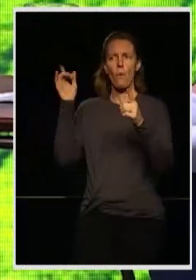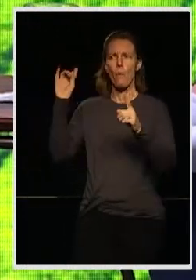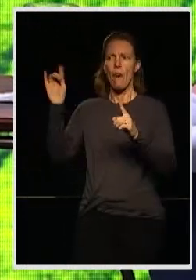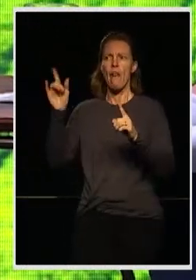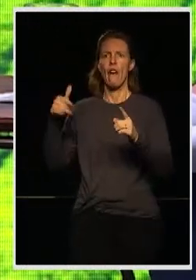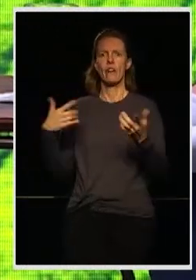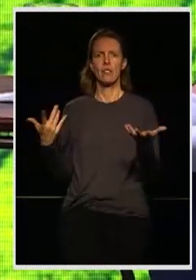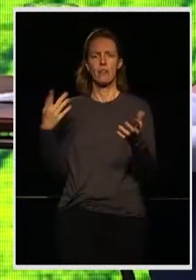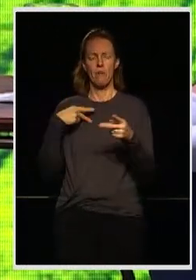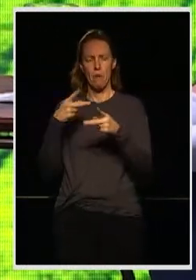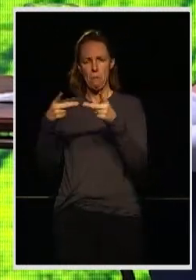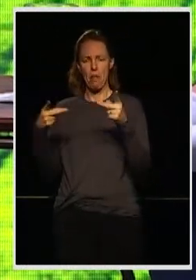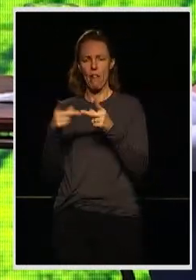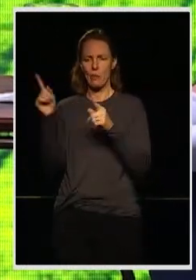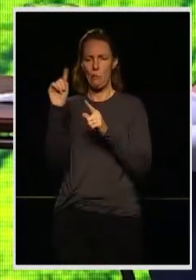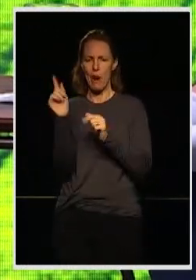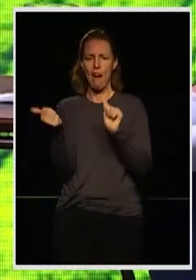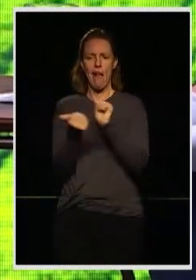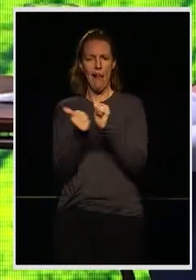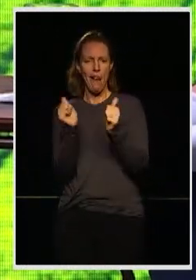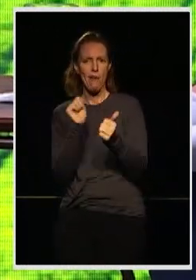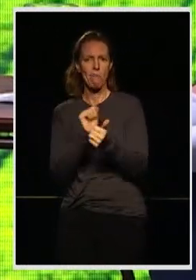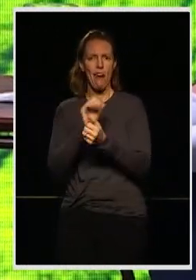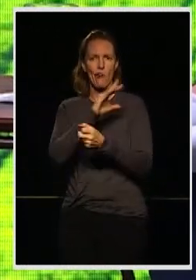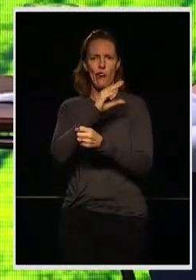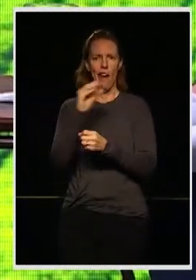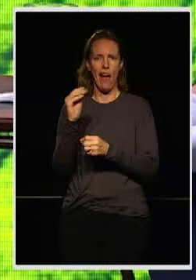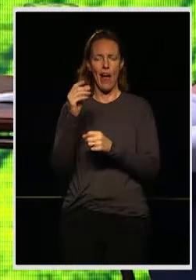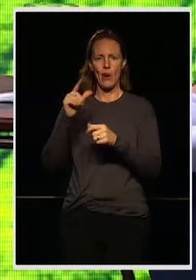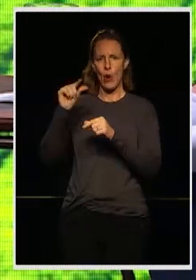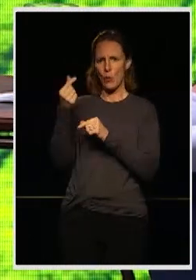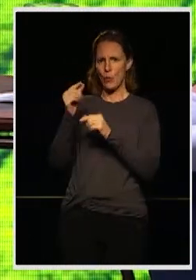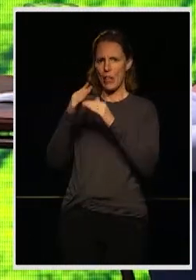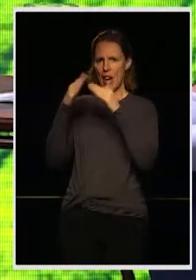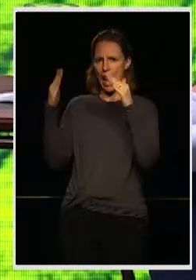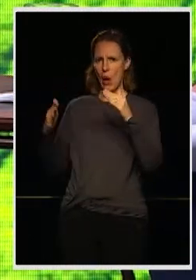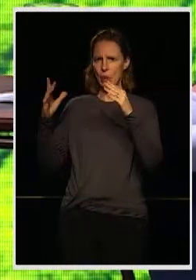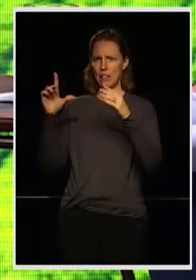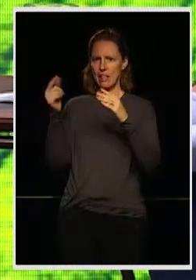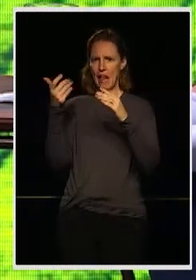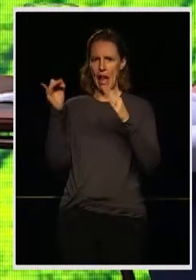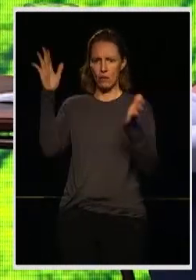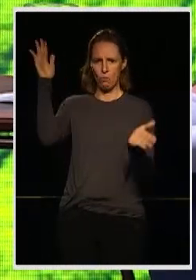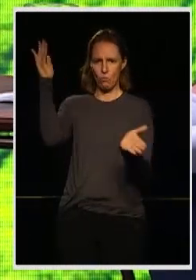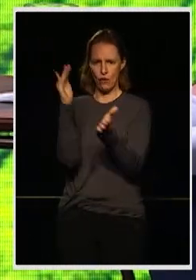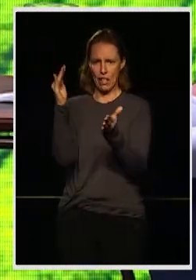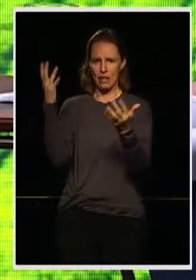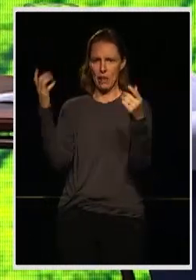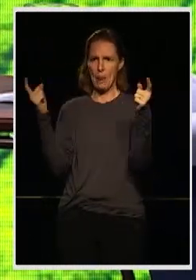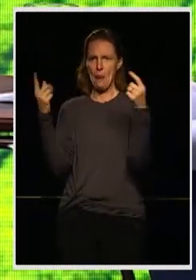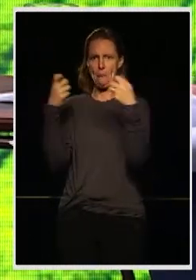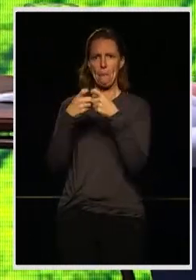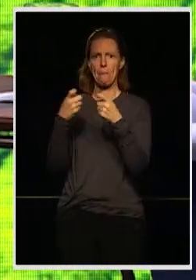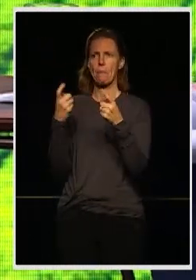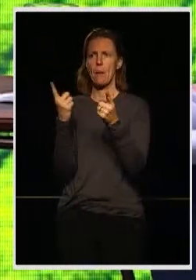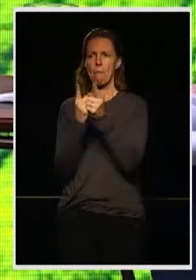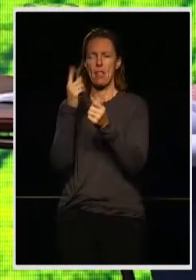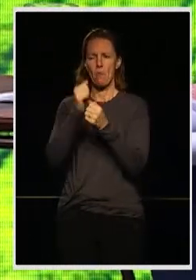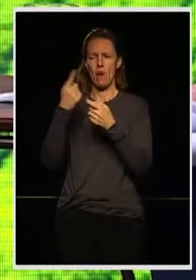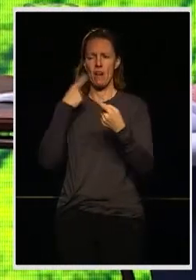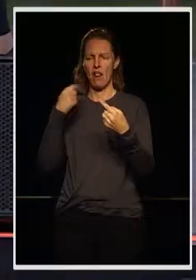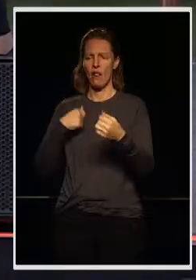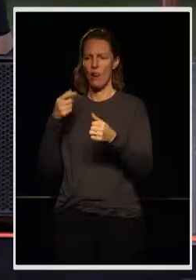the place where adaptation and greenhouse gas reductions meet and map onto what I call